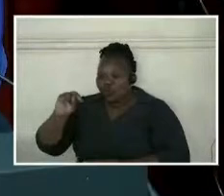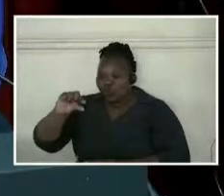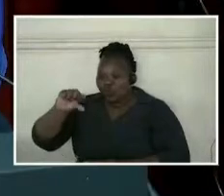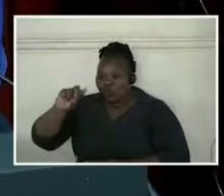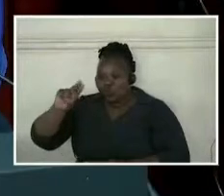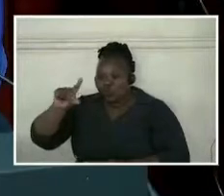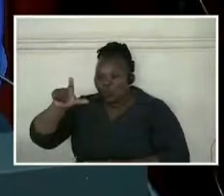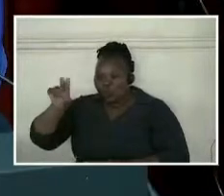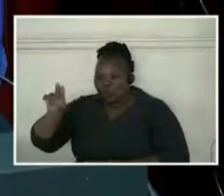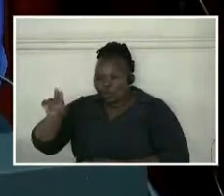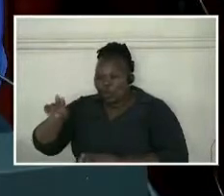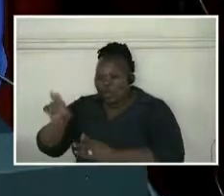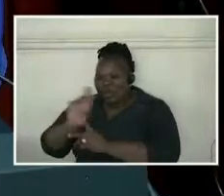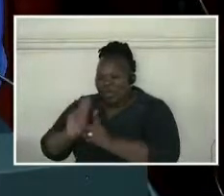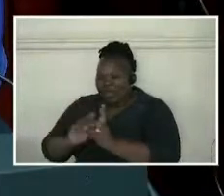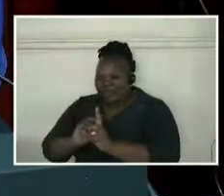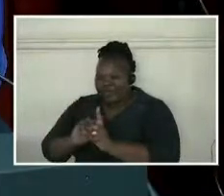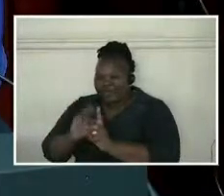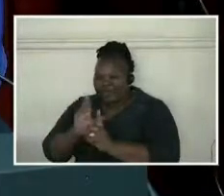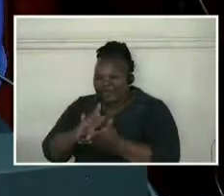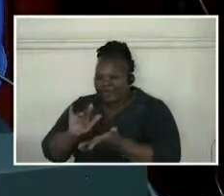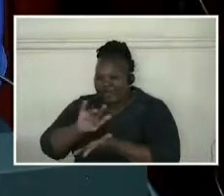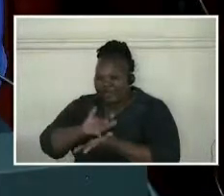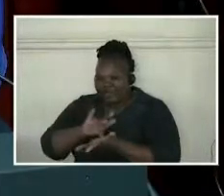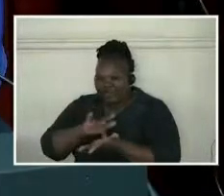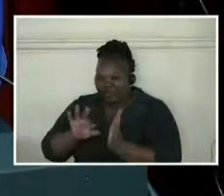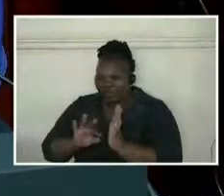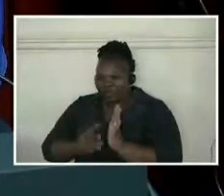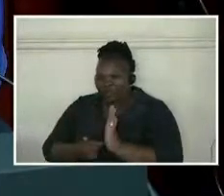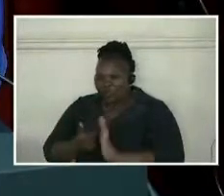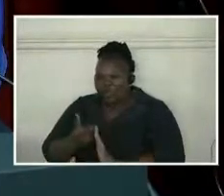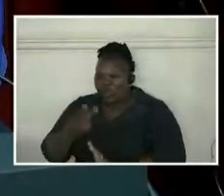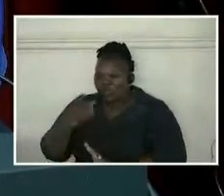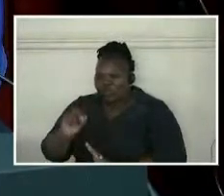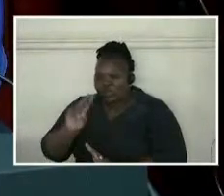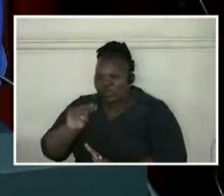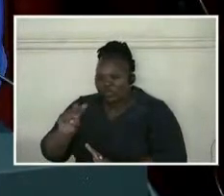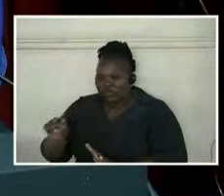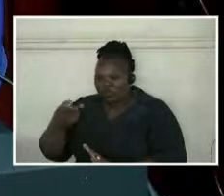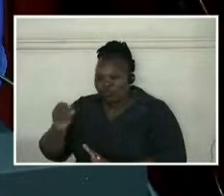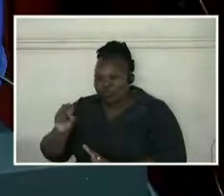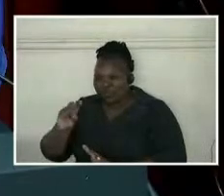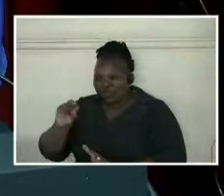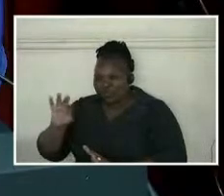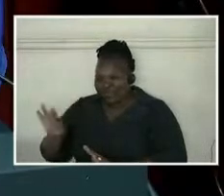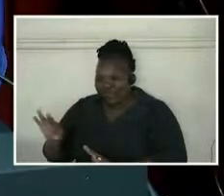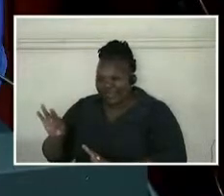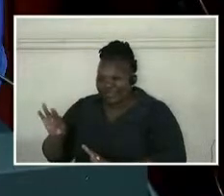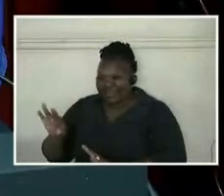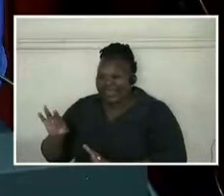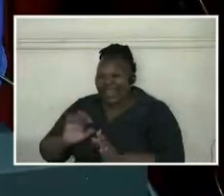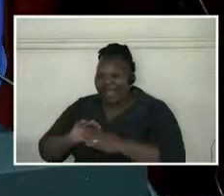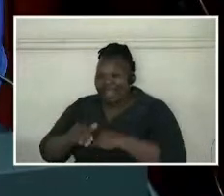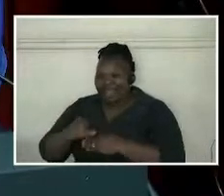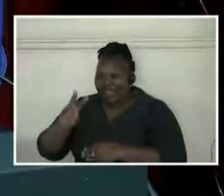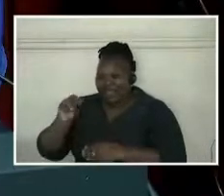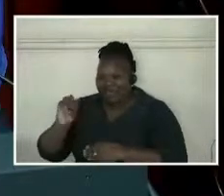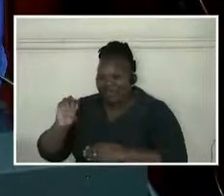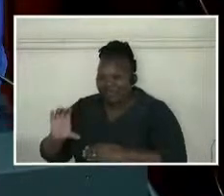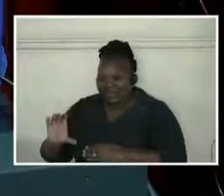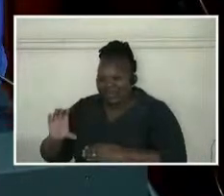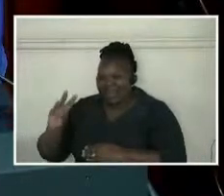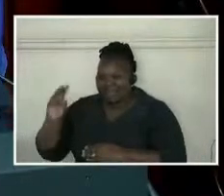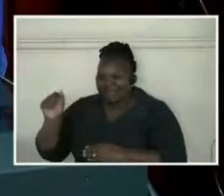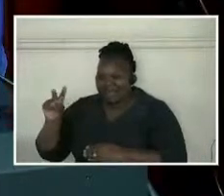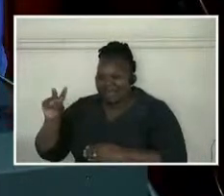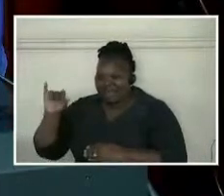which will will proceed in 2223 financial year after the msc obama